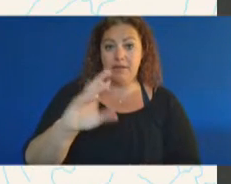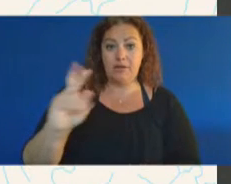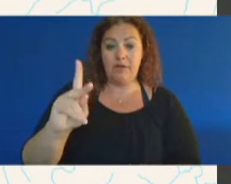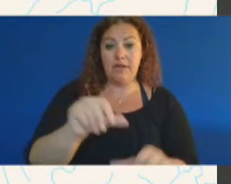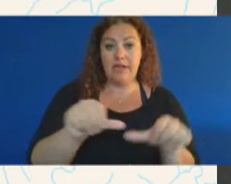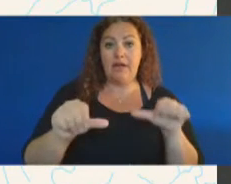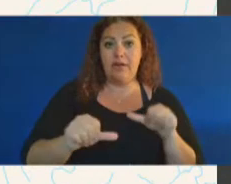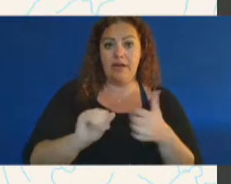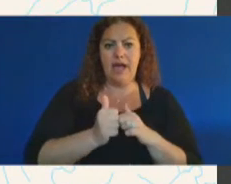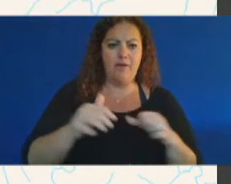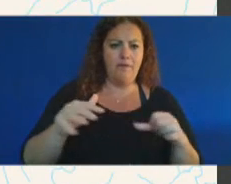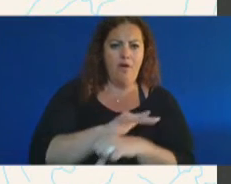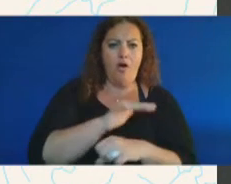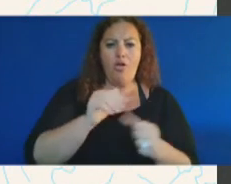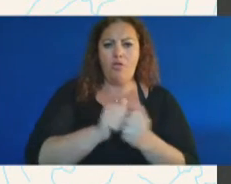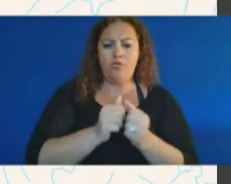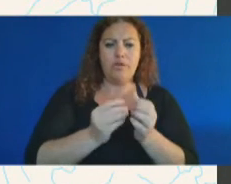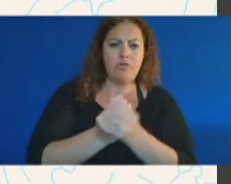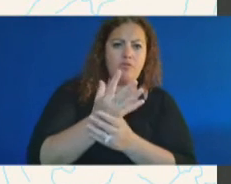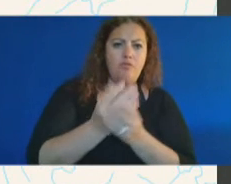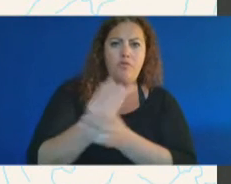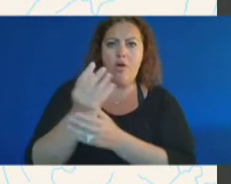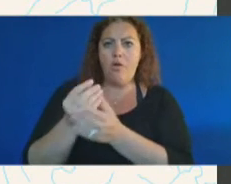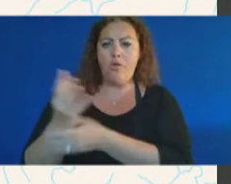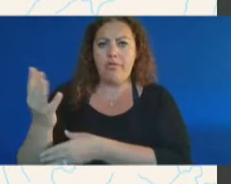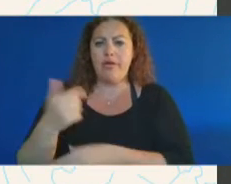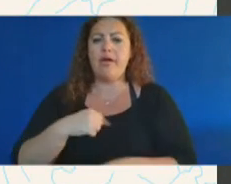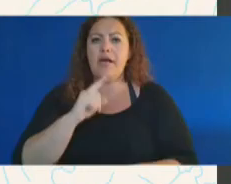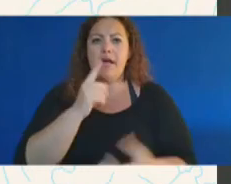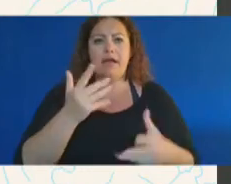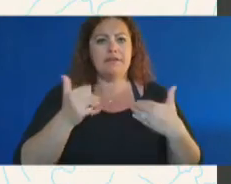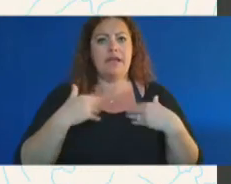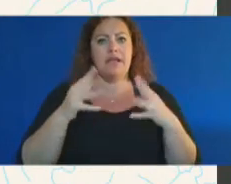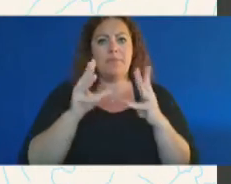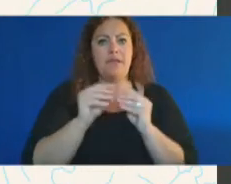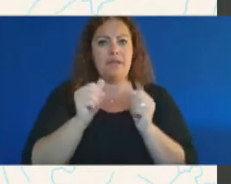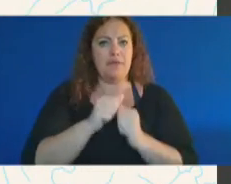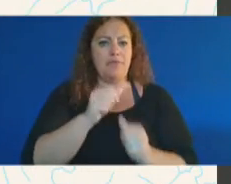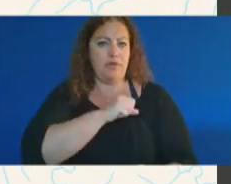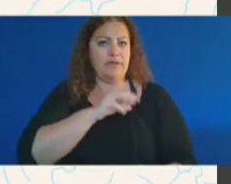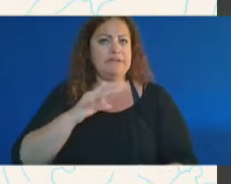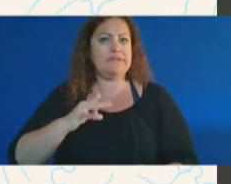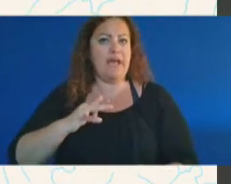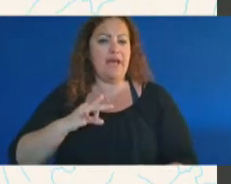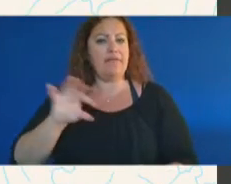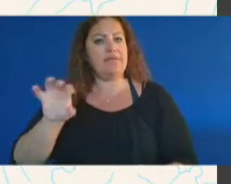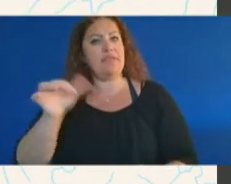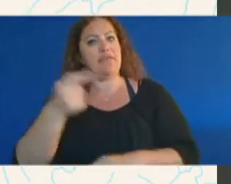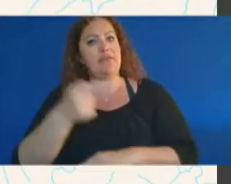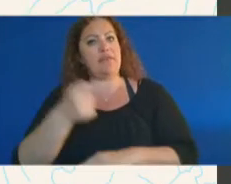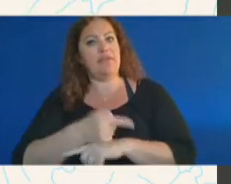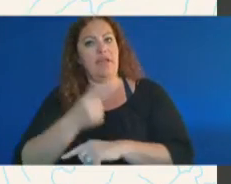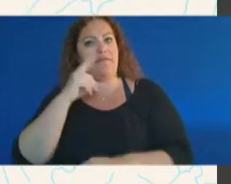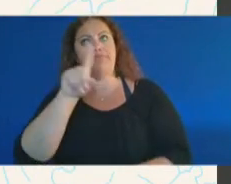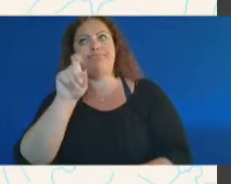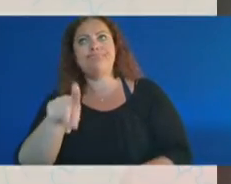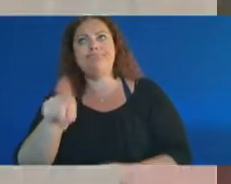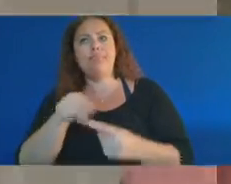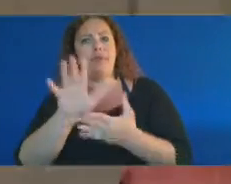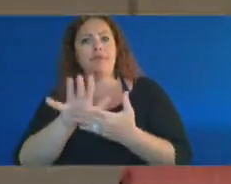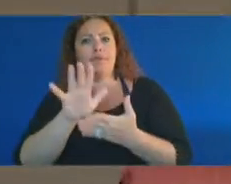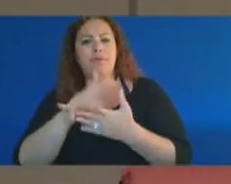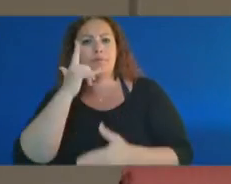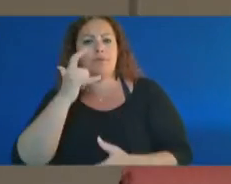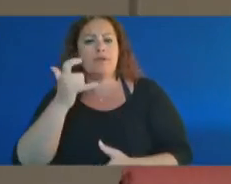is with growth um I actually had a meeting with staff the other day to ask about schools because we talk about upward